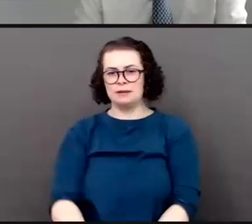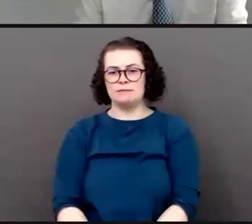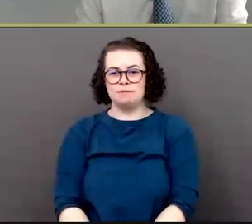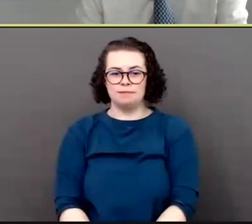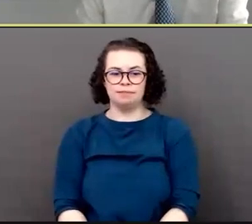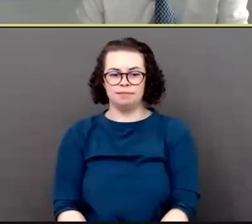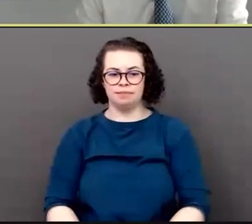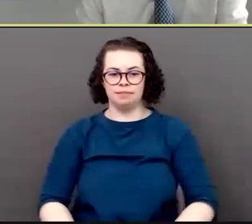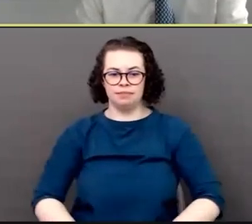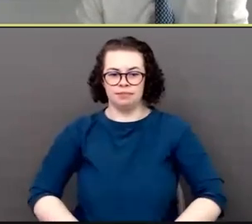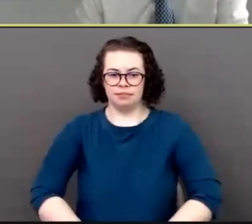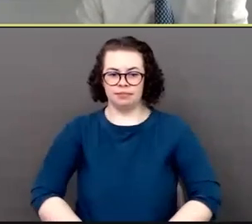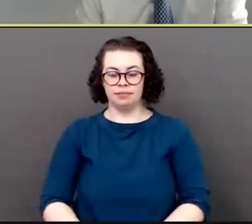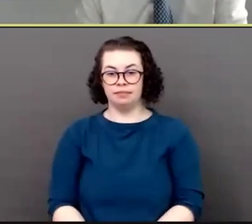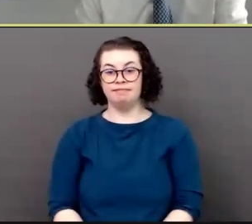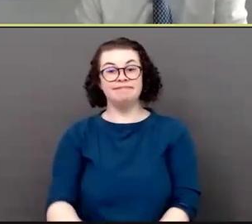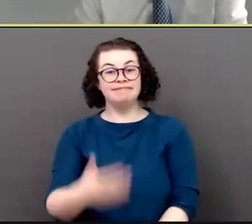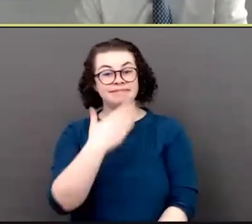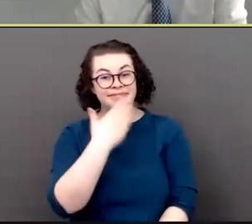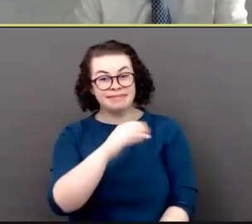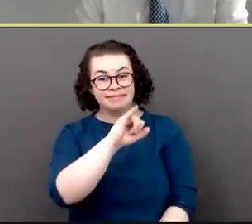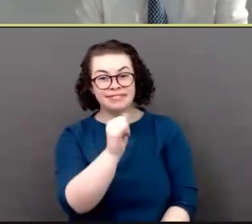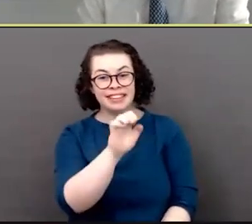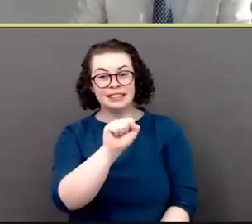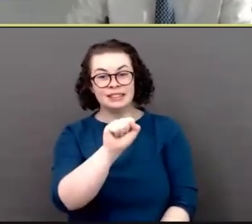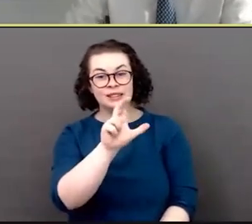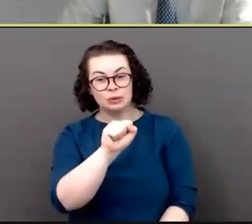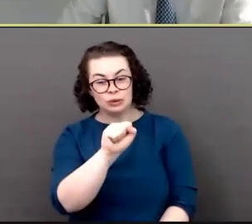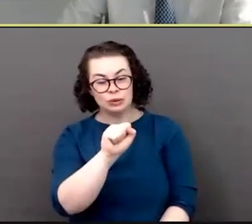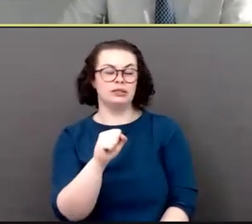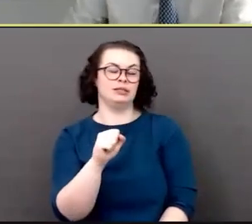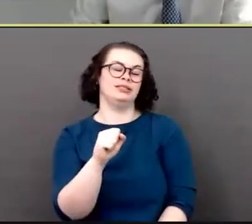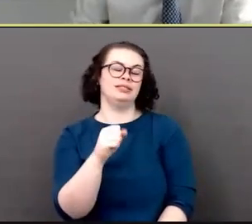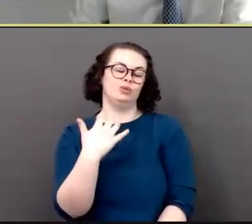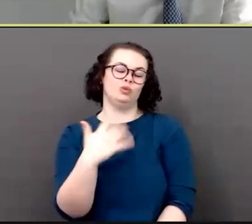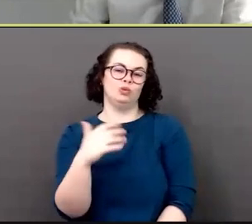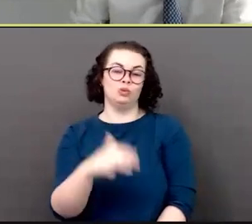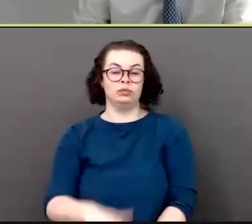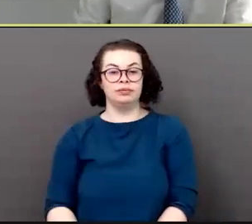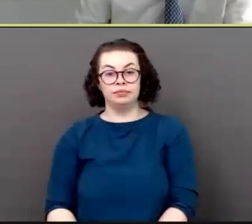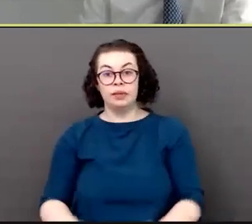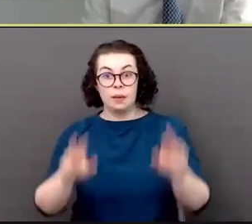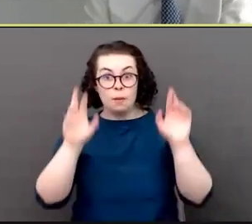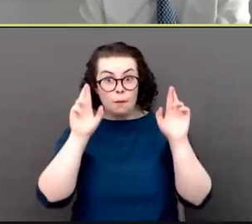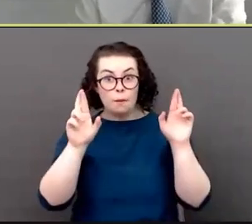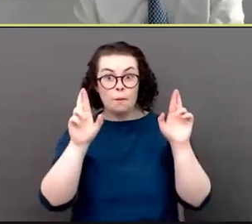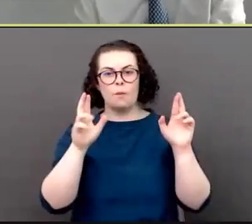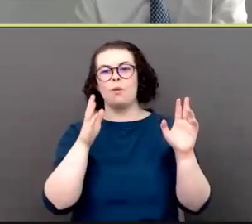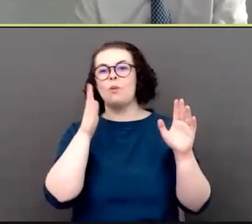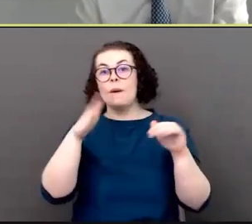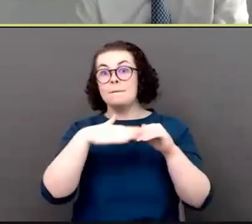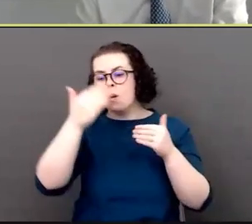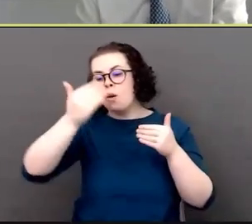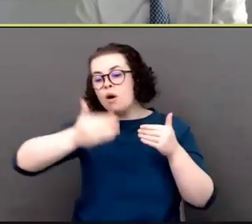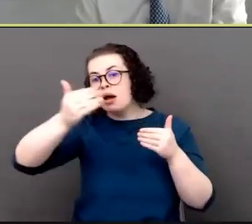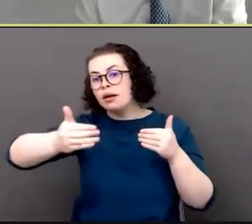Thank you very much, Jesus, as always. And I'm sure we will have many more opportunities